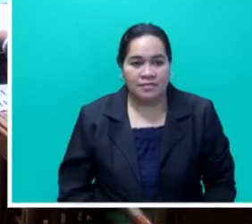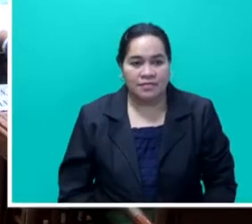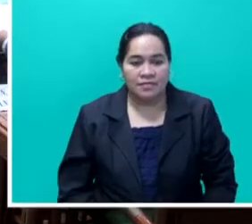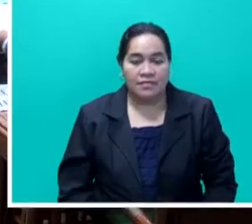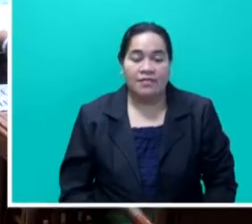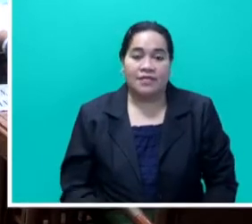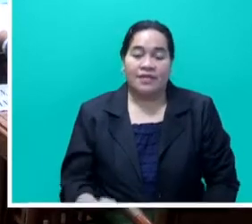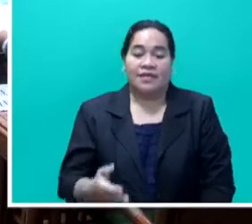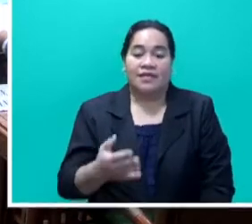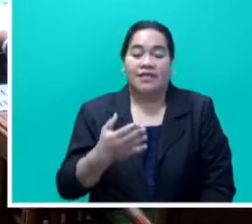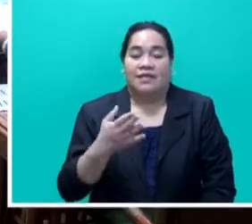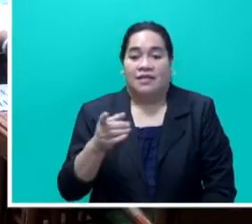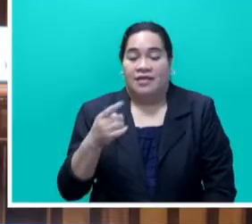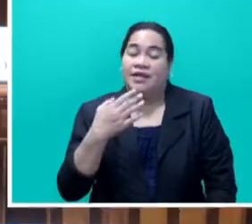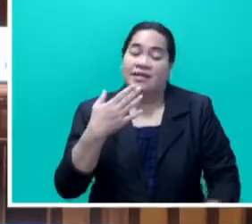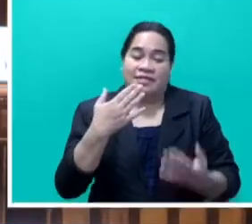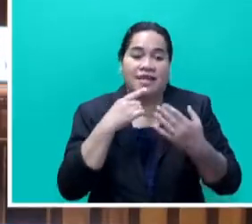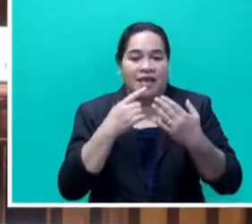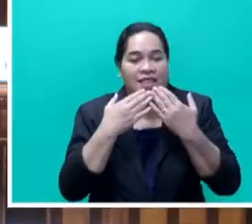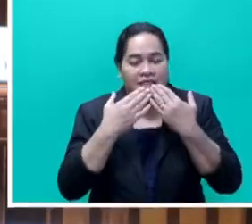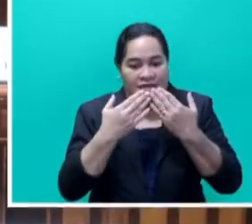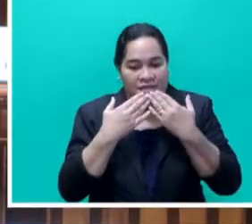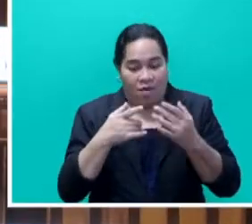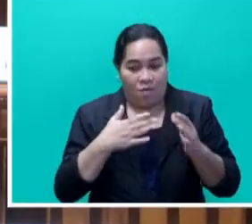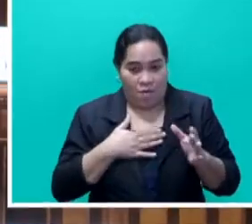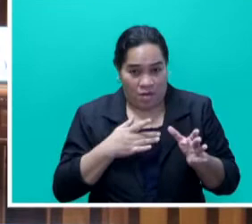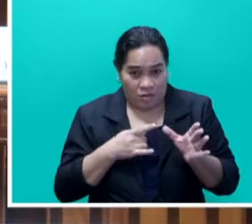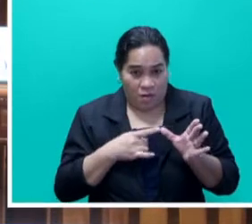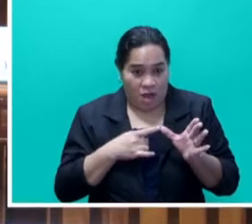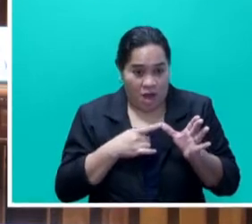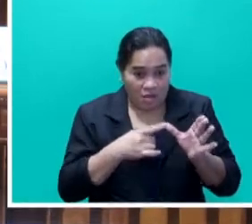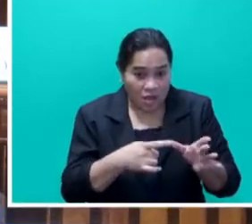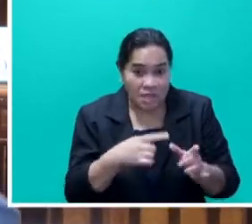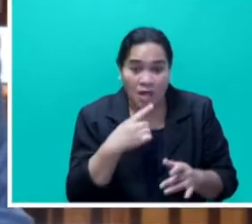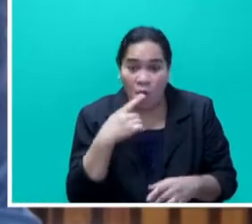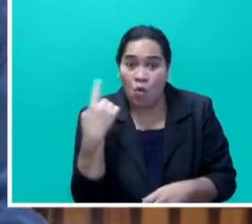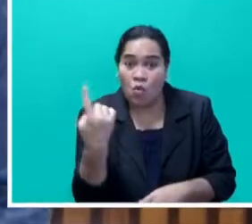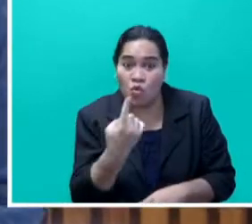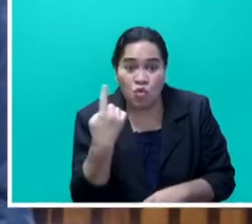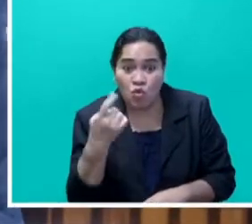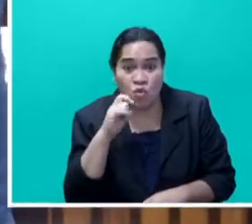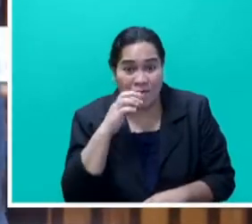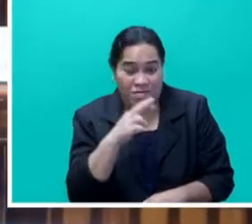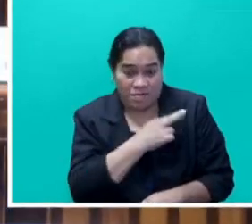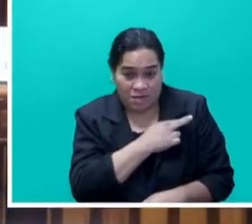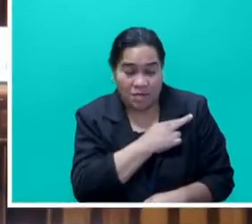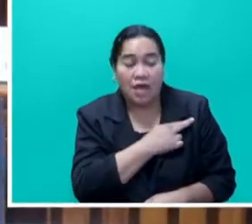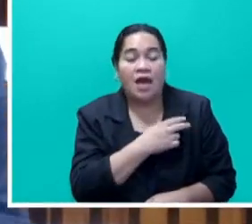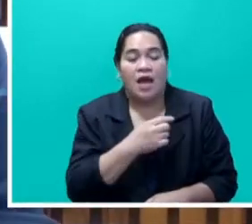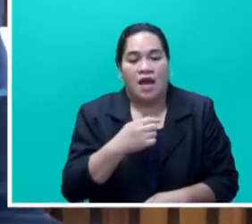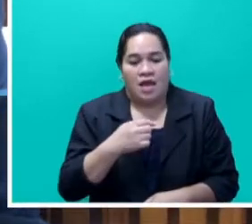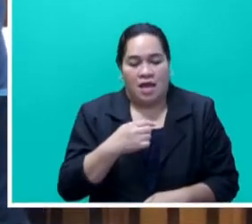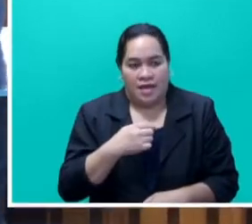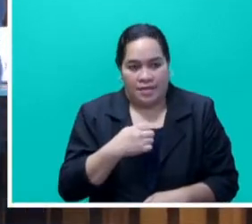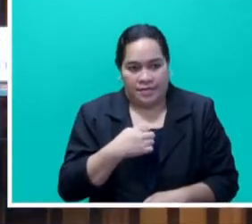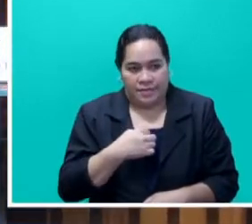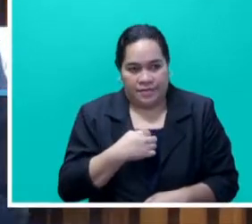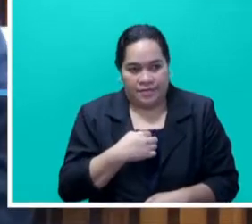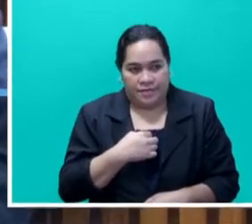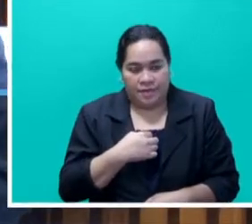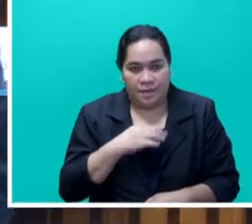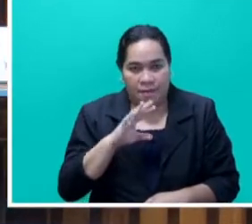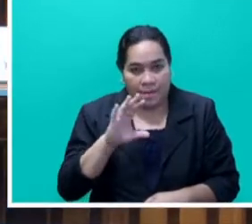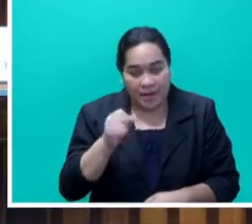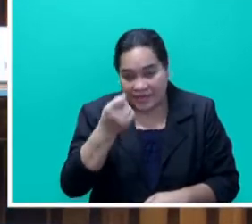Thank you, Mr. Speaker, sir. Mr. Speaker, sir, in order to answer who will do it, Mr. Speaker, sir, one has to